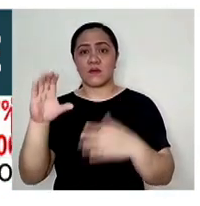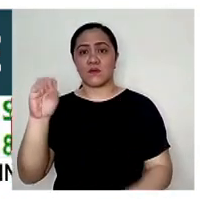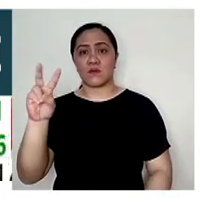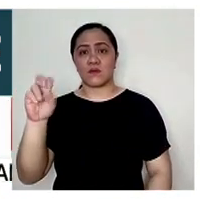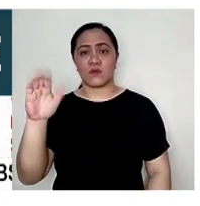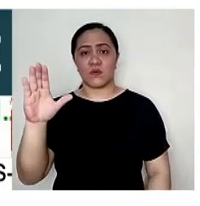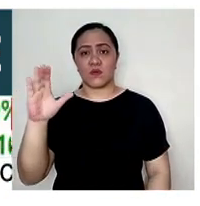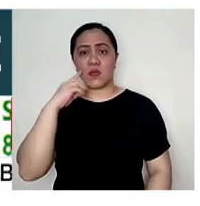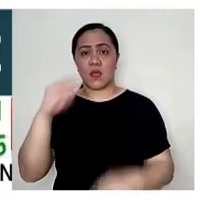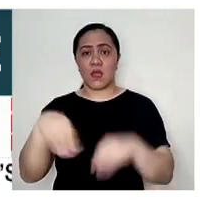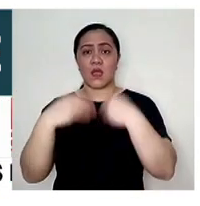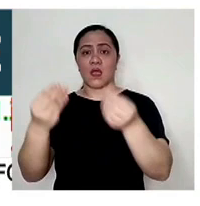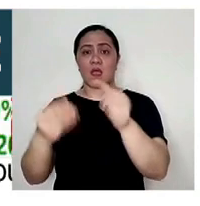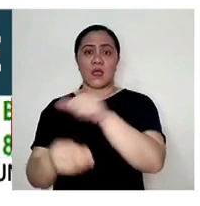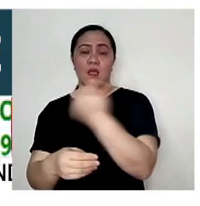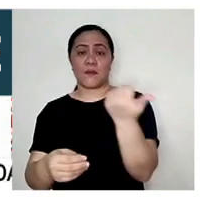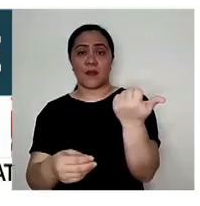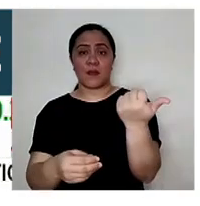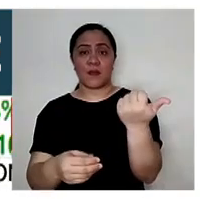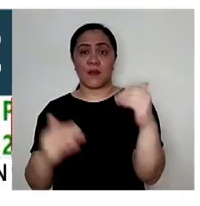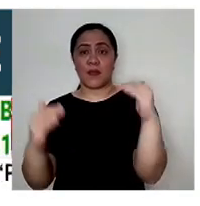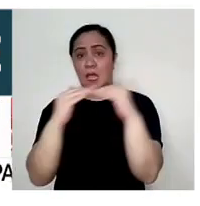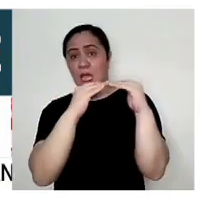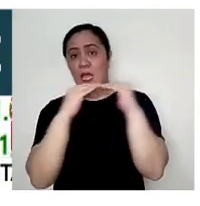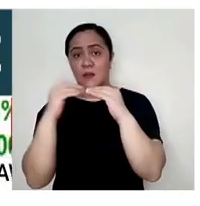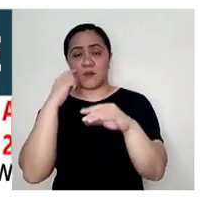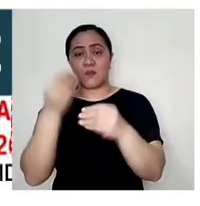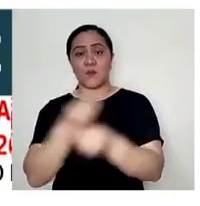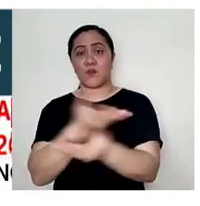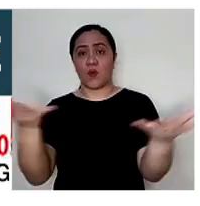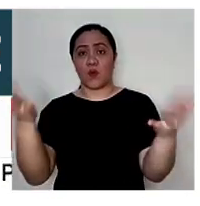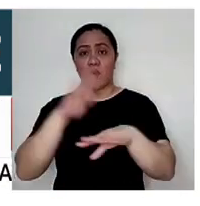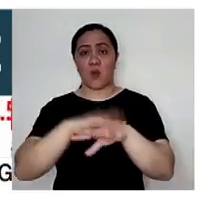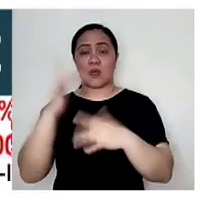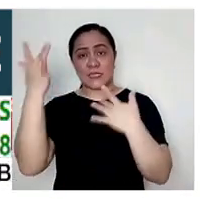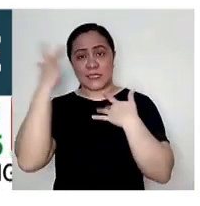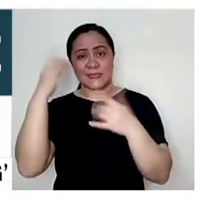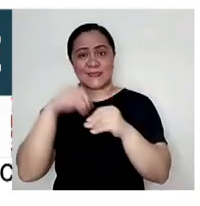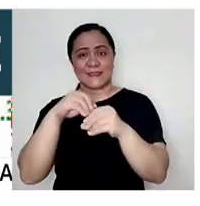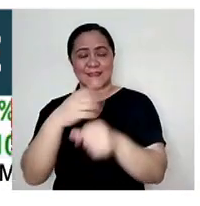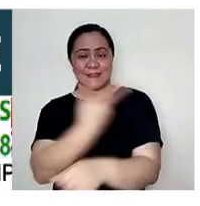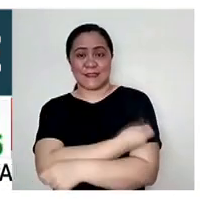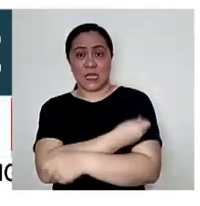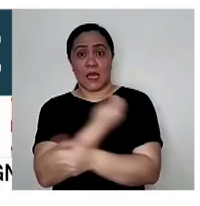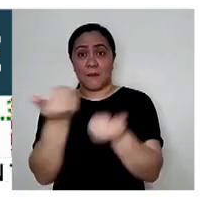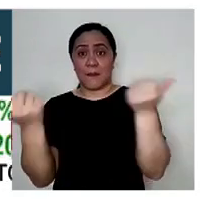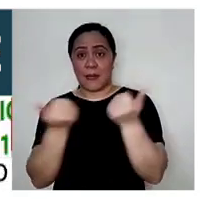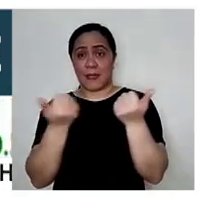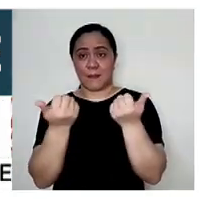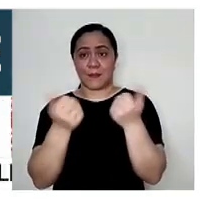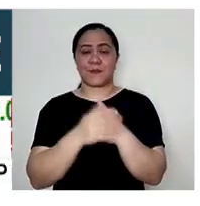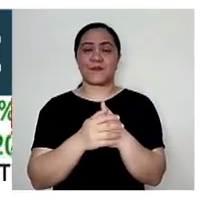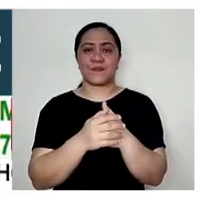an equity way of distributing the vaccine when it becomes available. You know, we respect